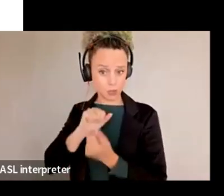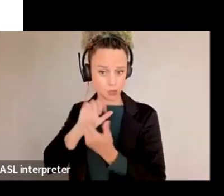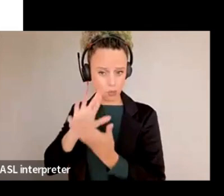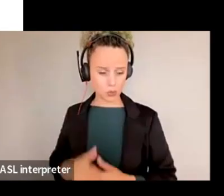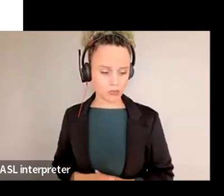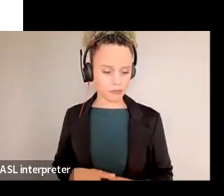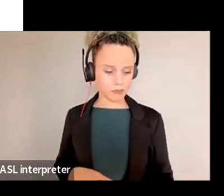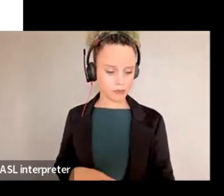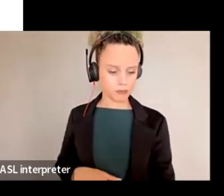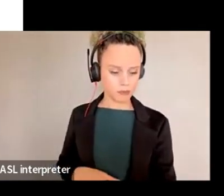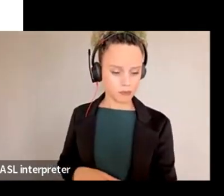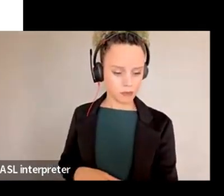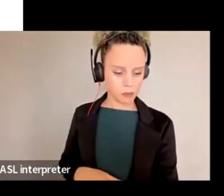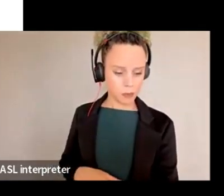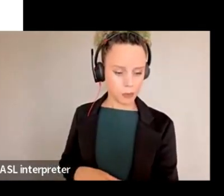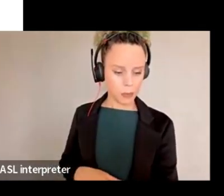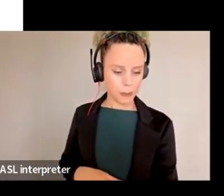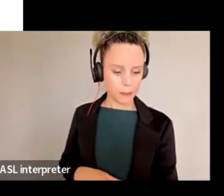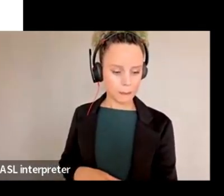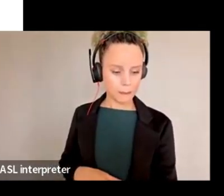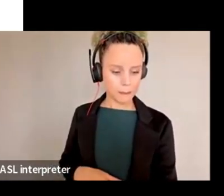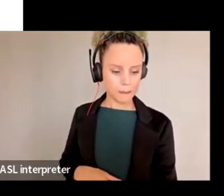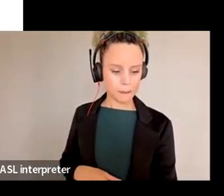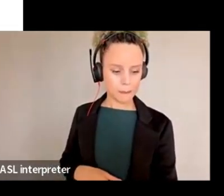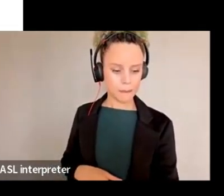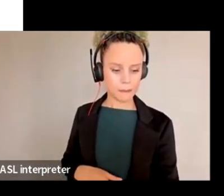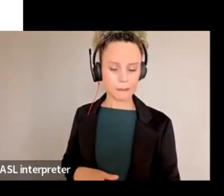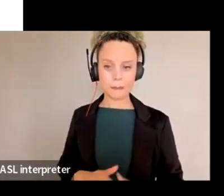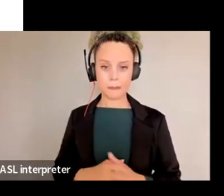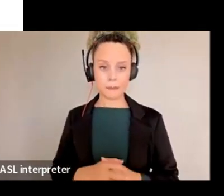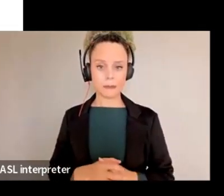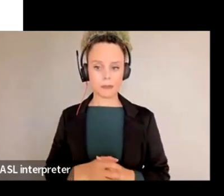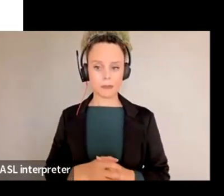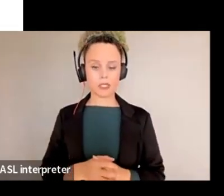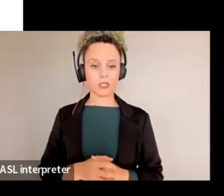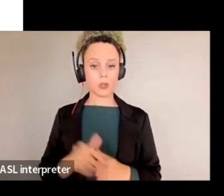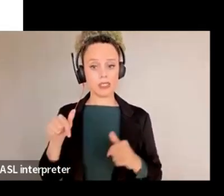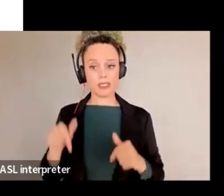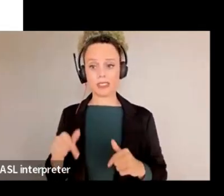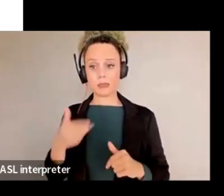approach. And again, these are kind of the ways I approach nutrition.